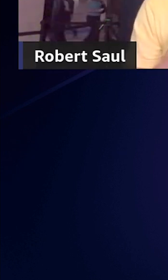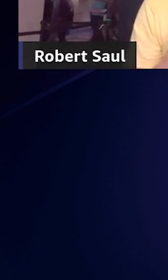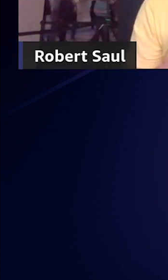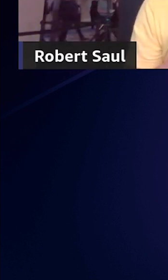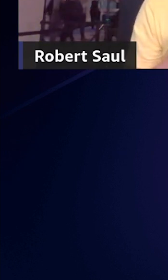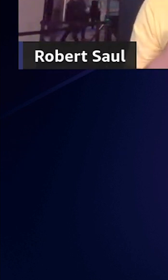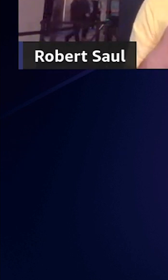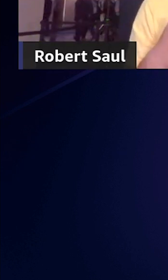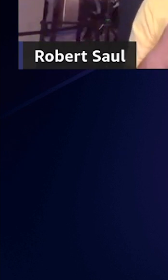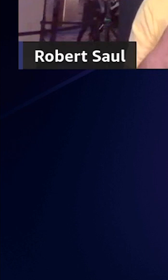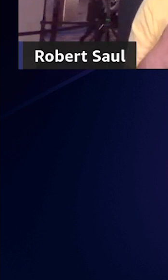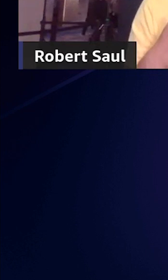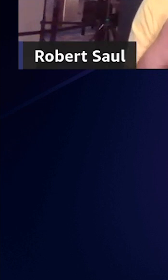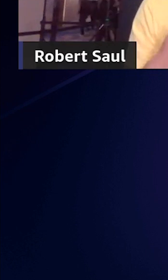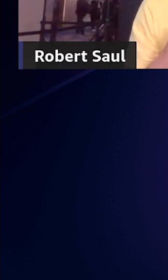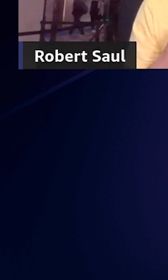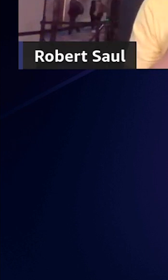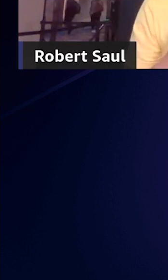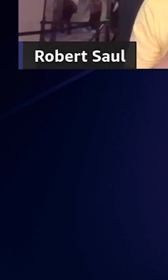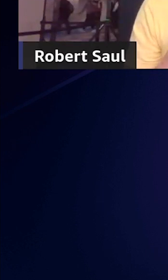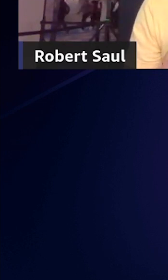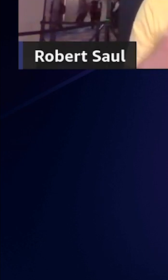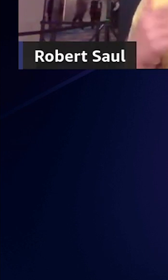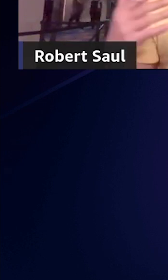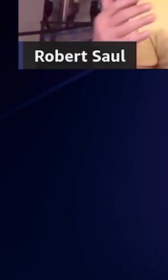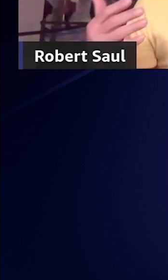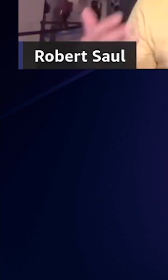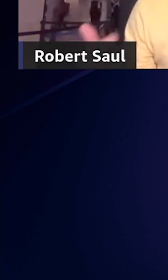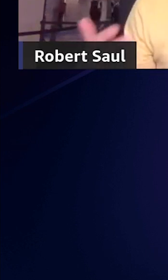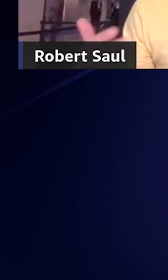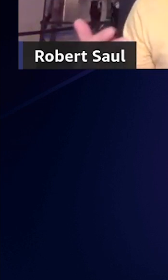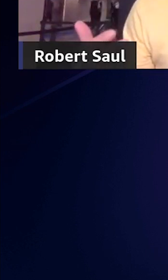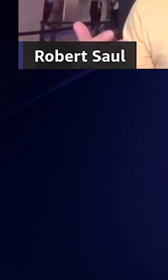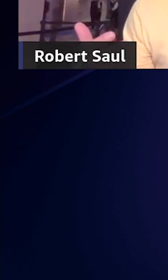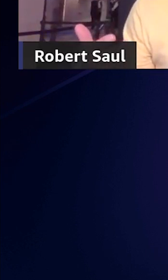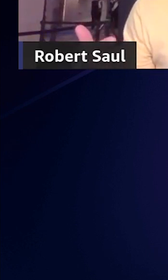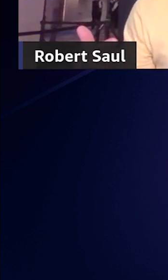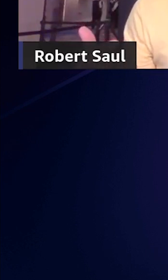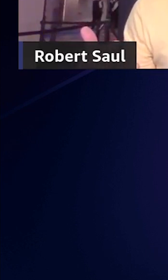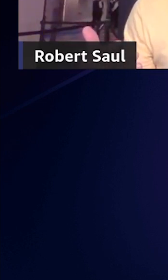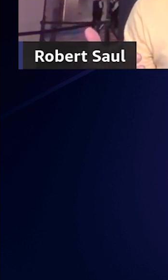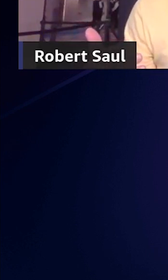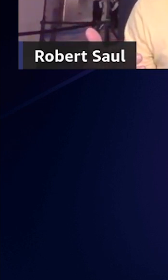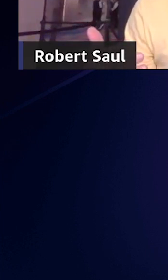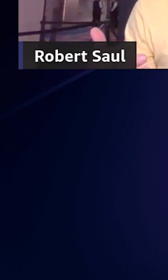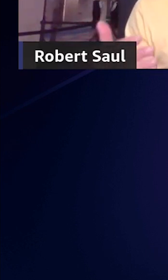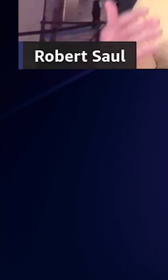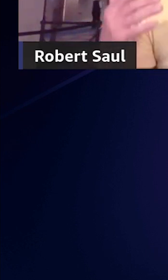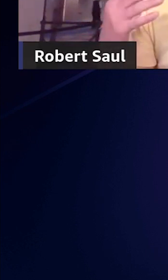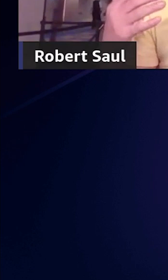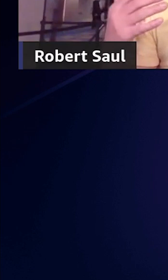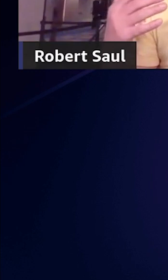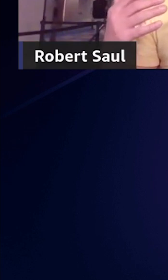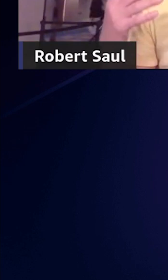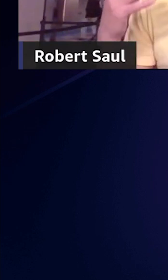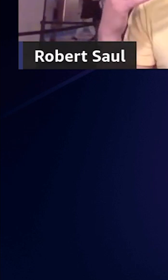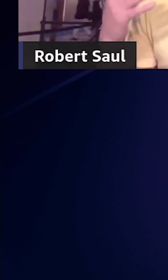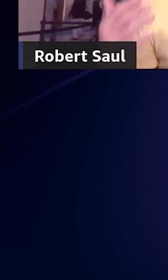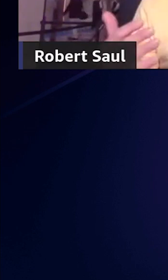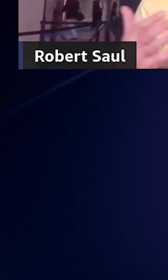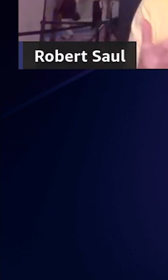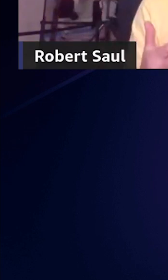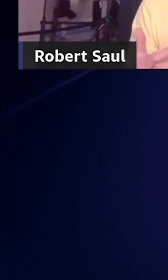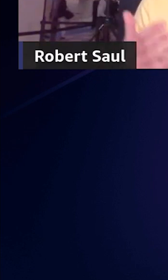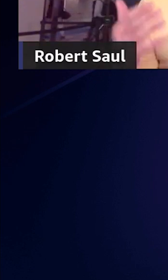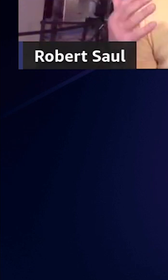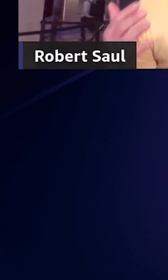that customers, when they have security incidents, don't have incident response playbooks. They're